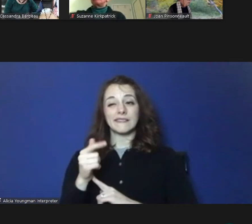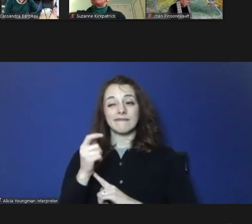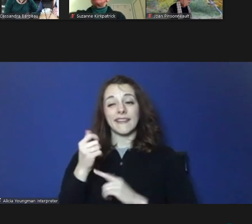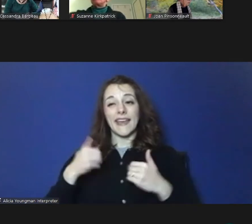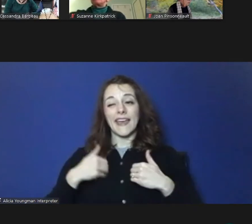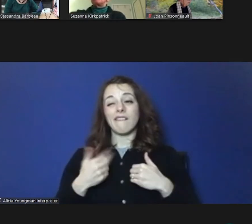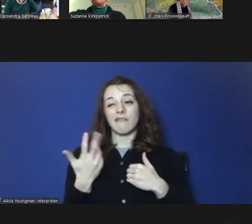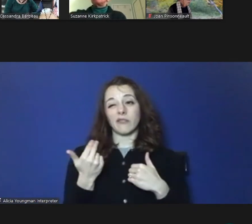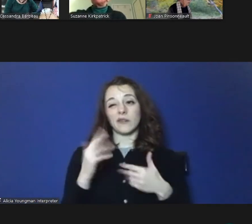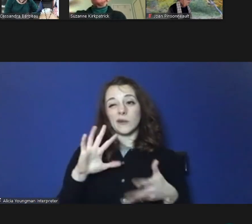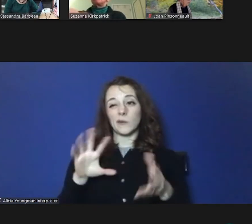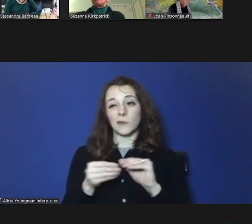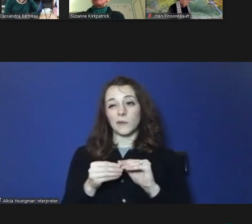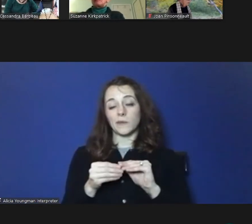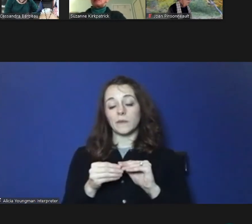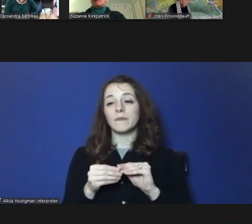them.